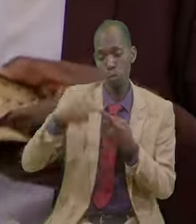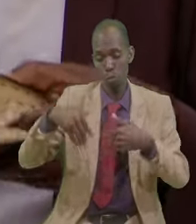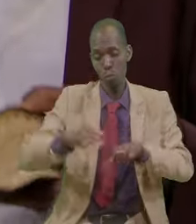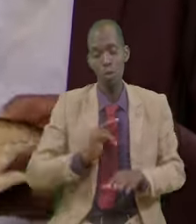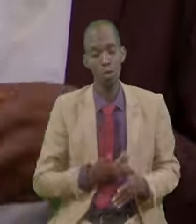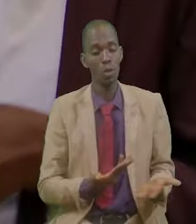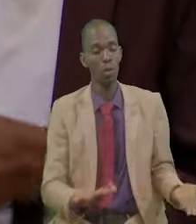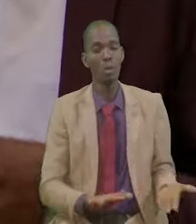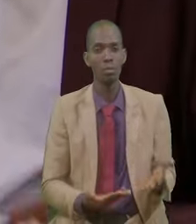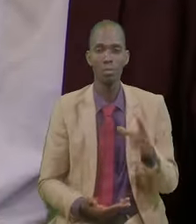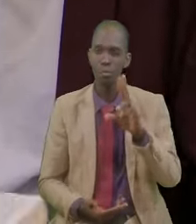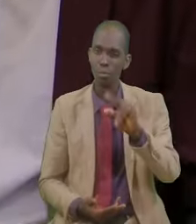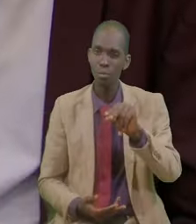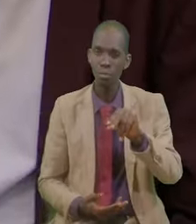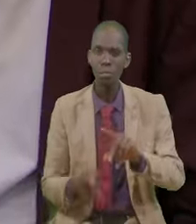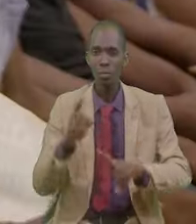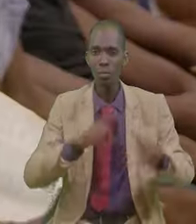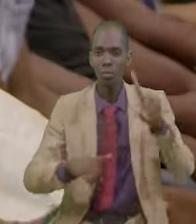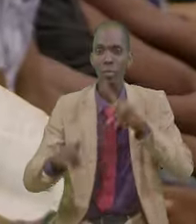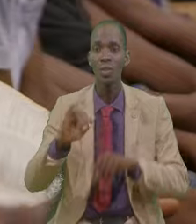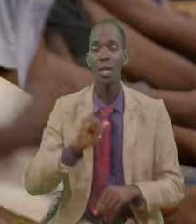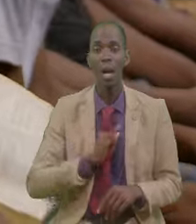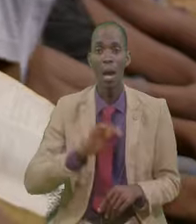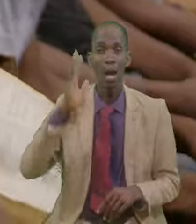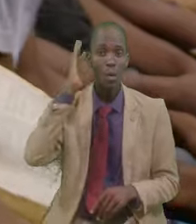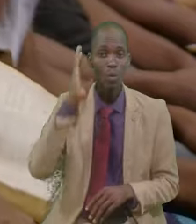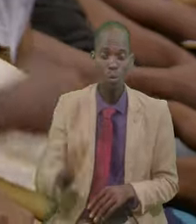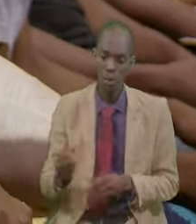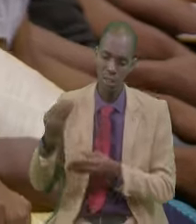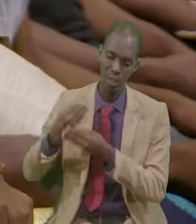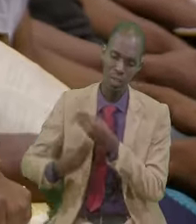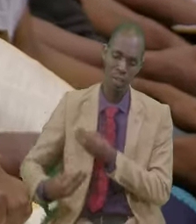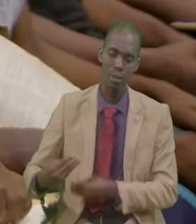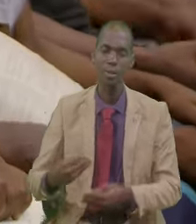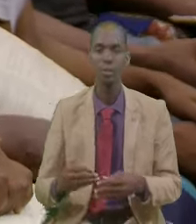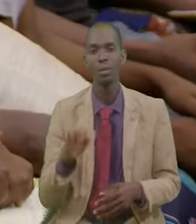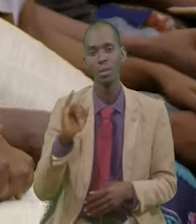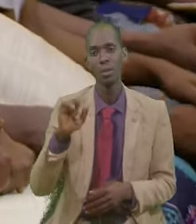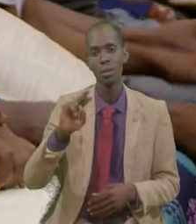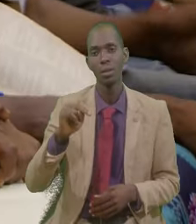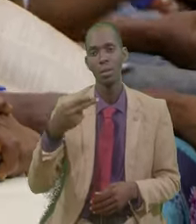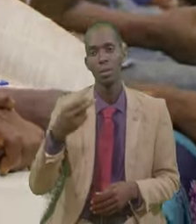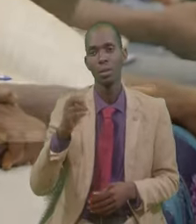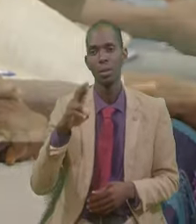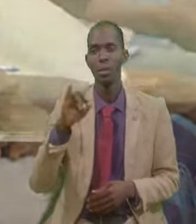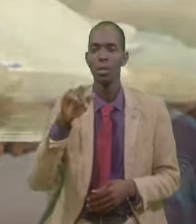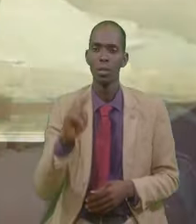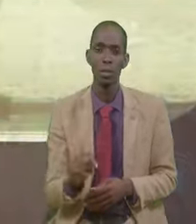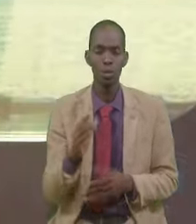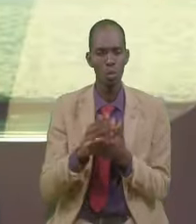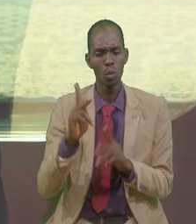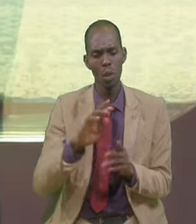inherit. I said, I will inherit. Now there are some people, you are asking me the question. I'm going to answer the